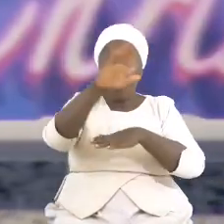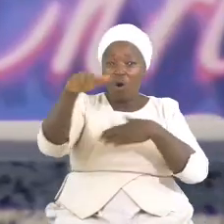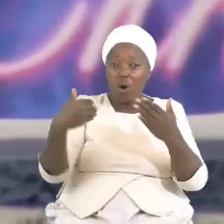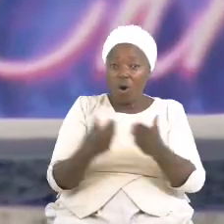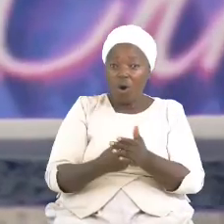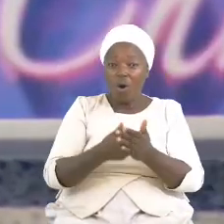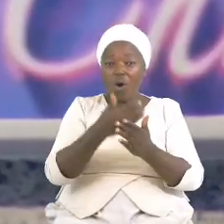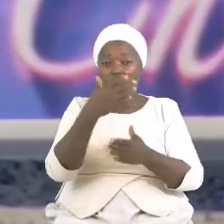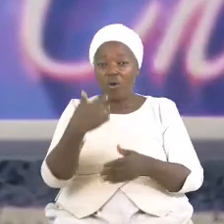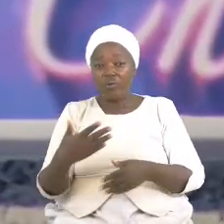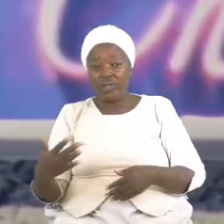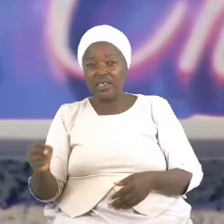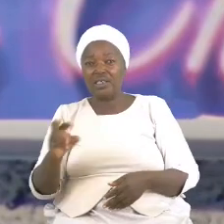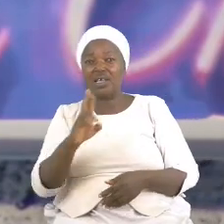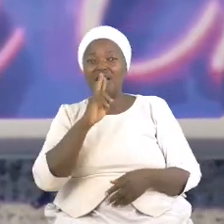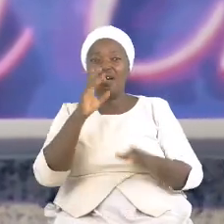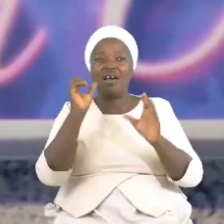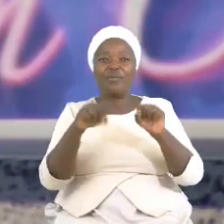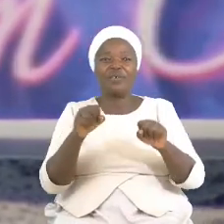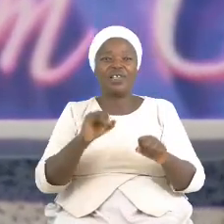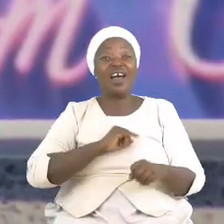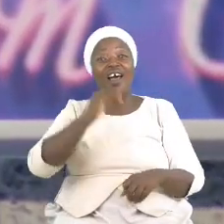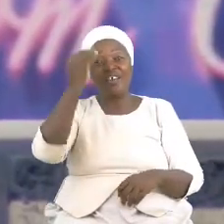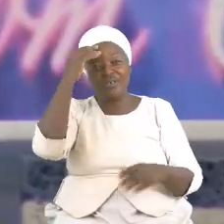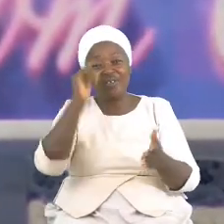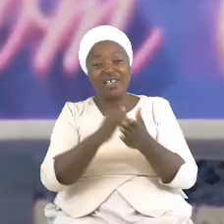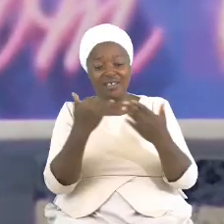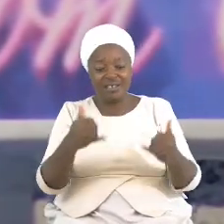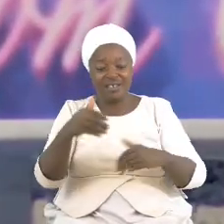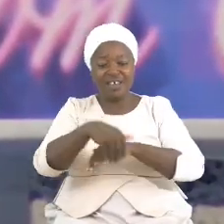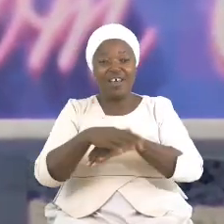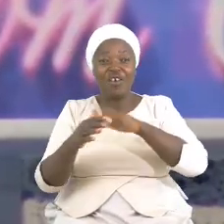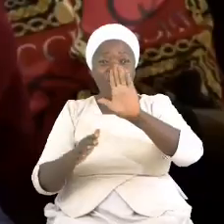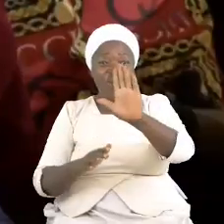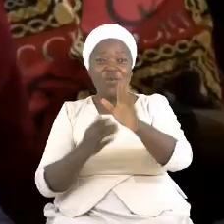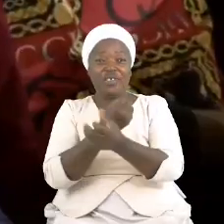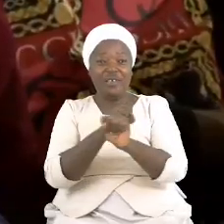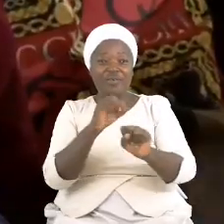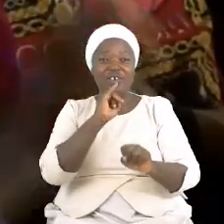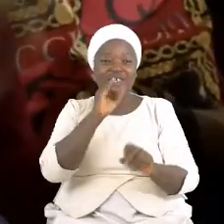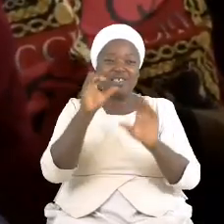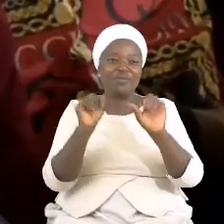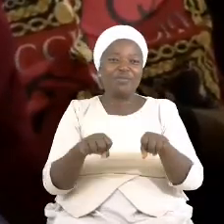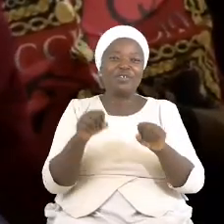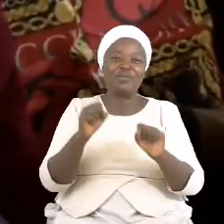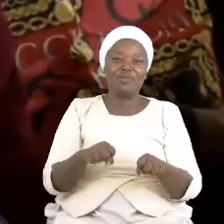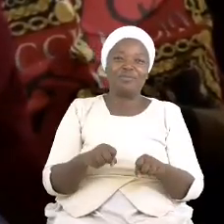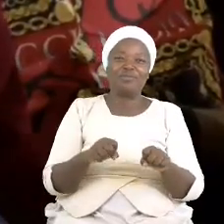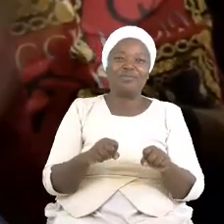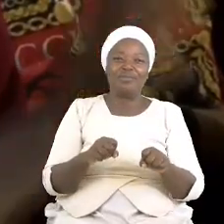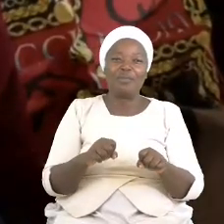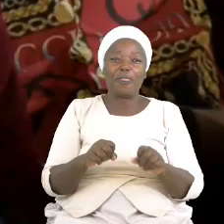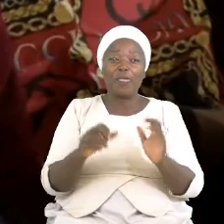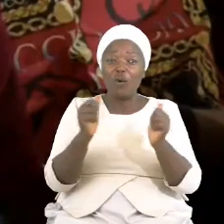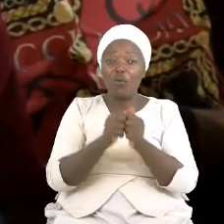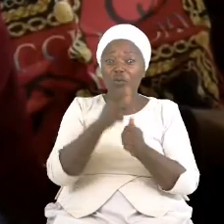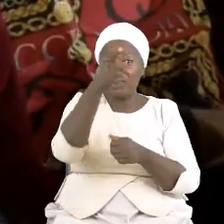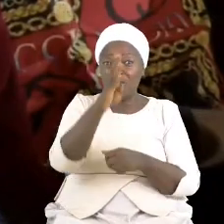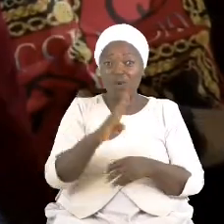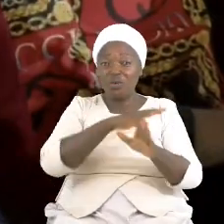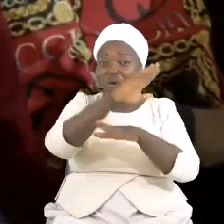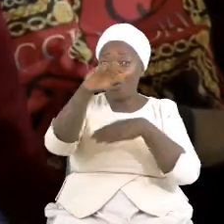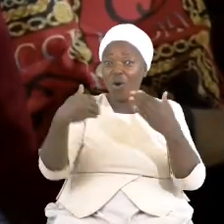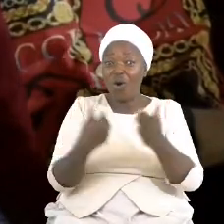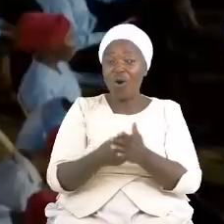possible." I know that tonight your salvation is possible. With God, all